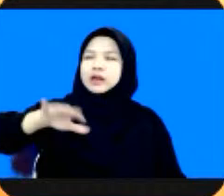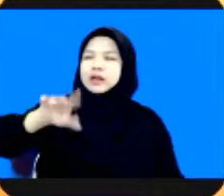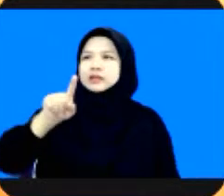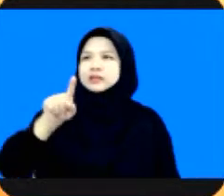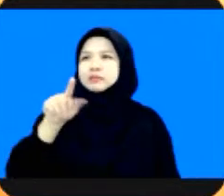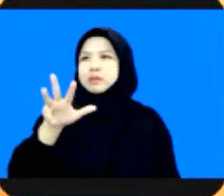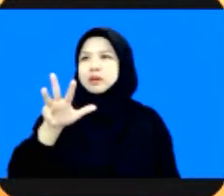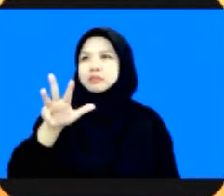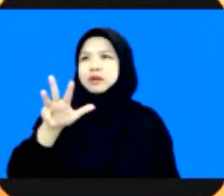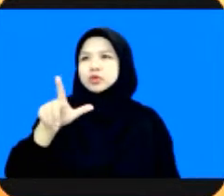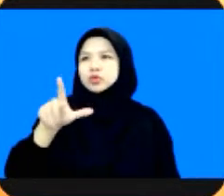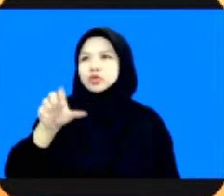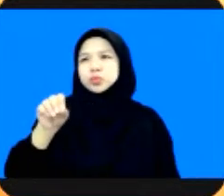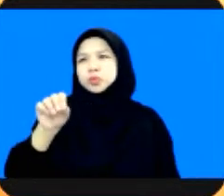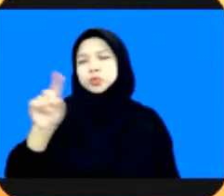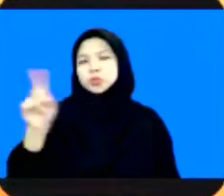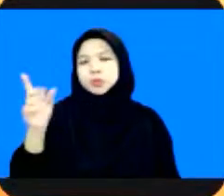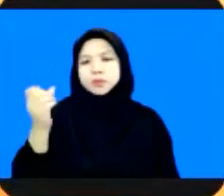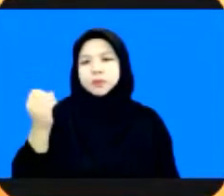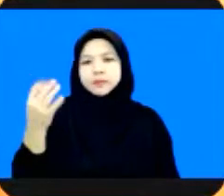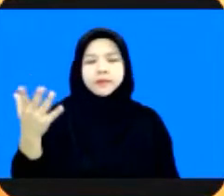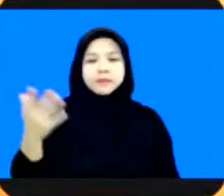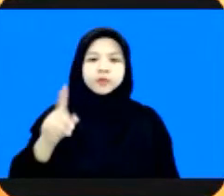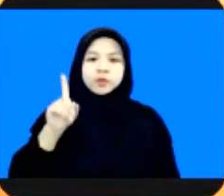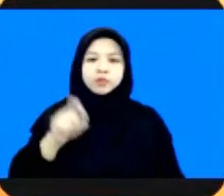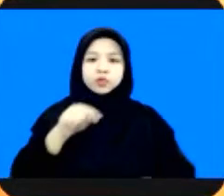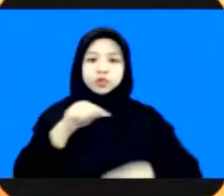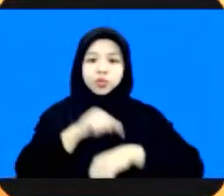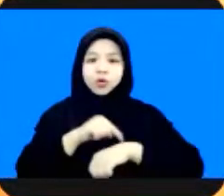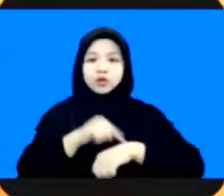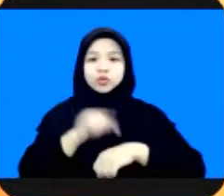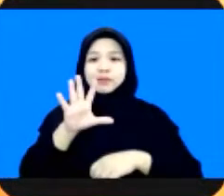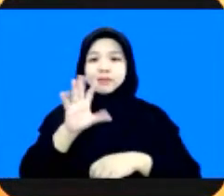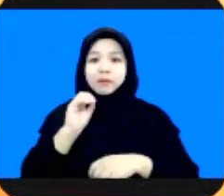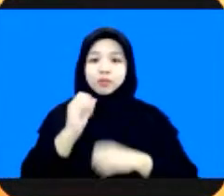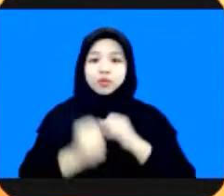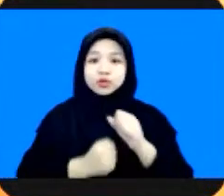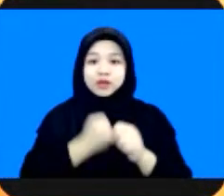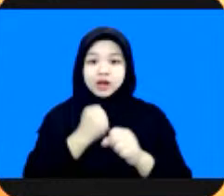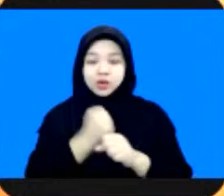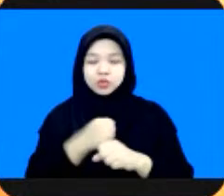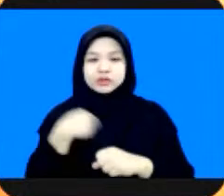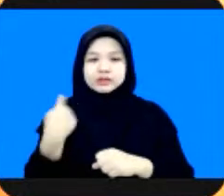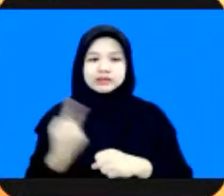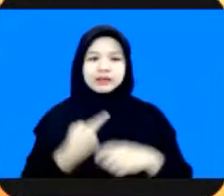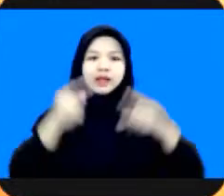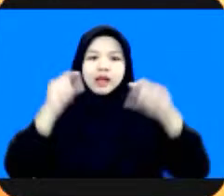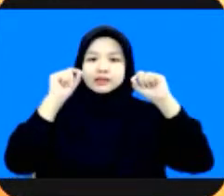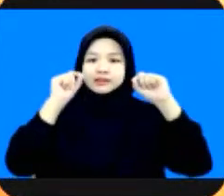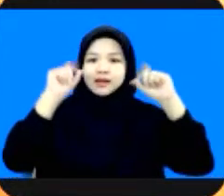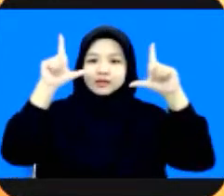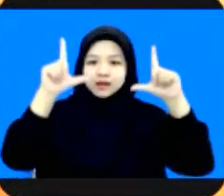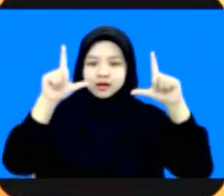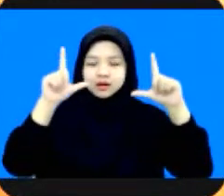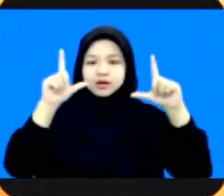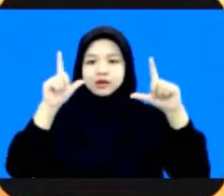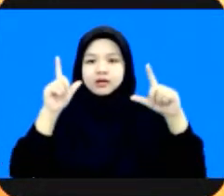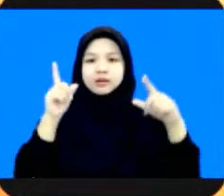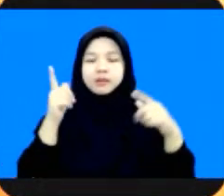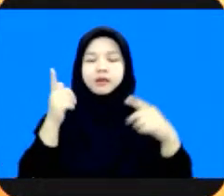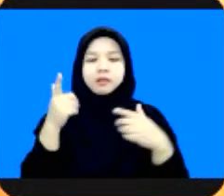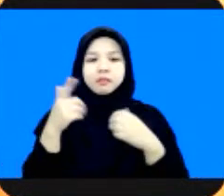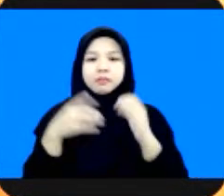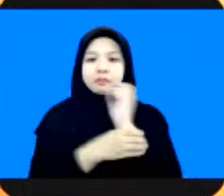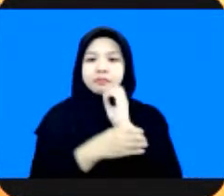about 50 years for the country to realize the harms of criminally punishing